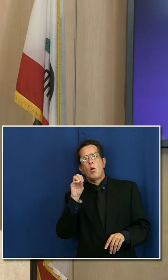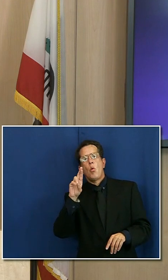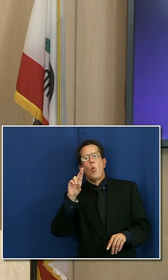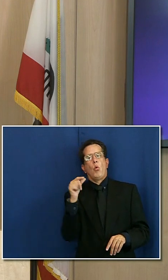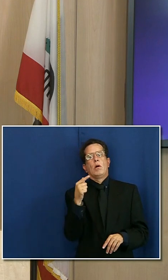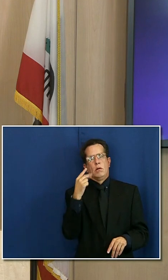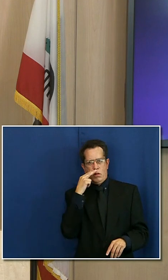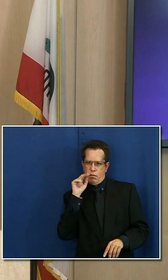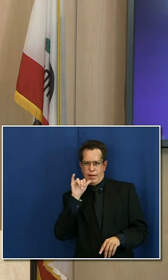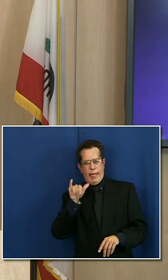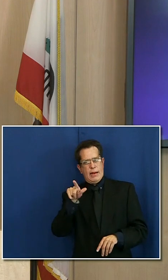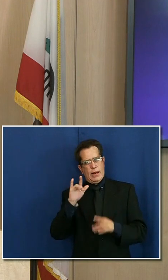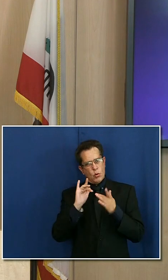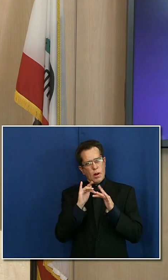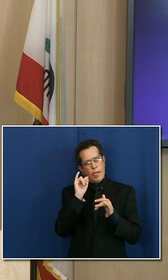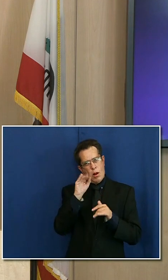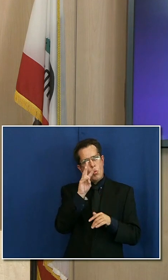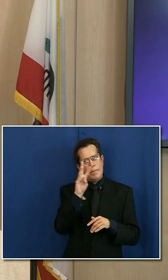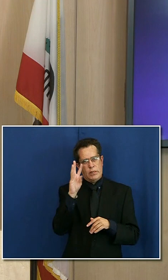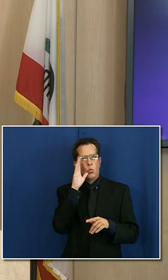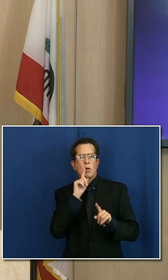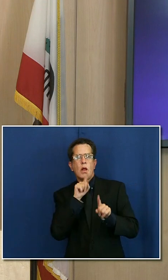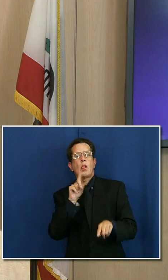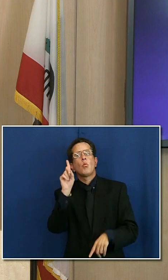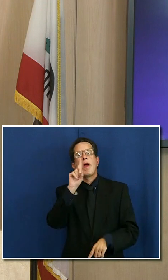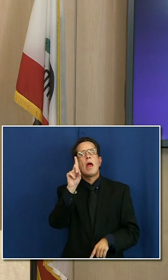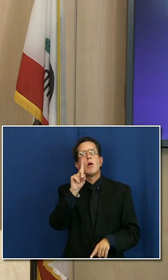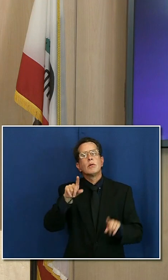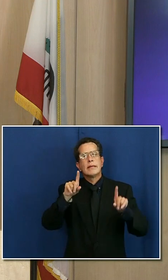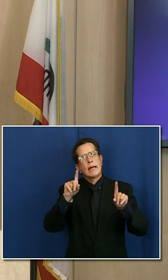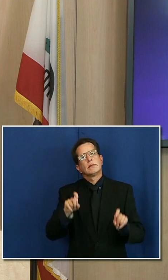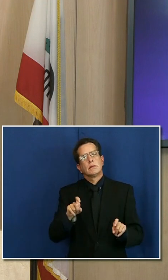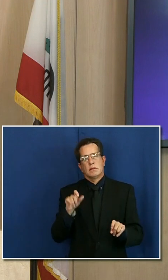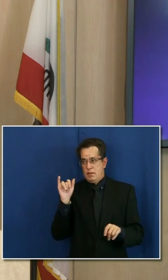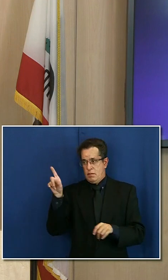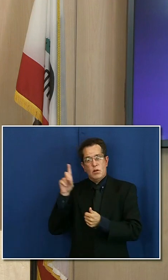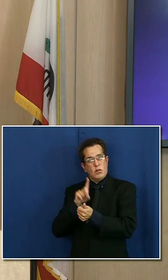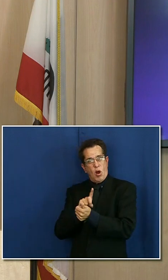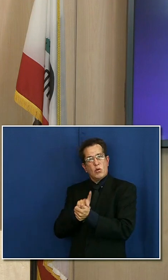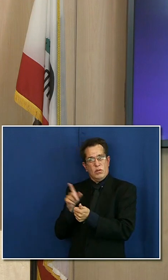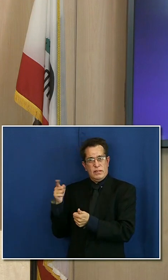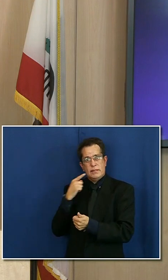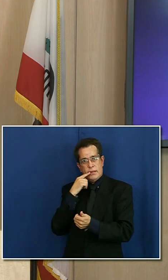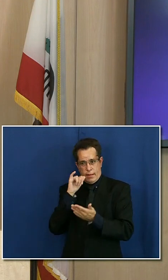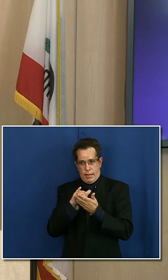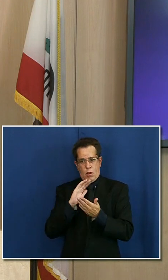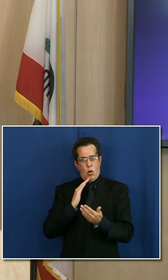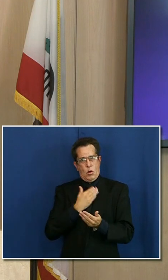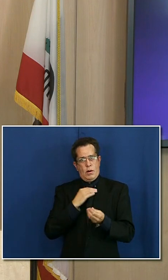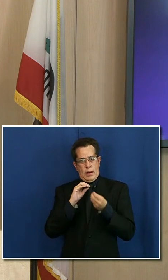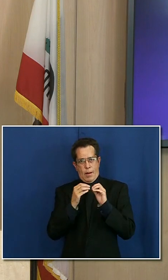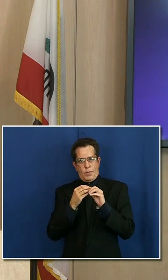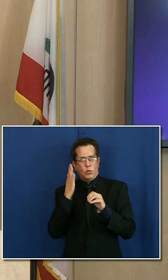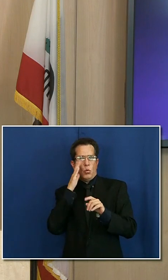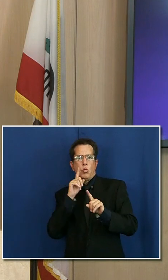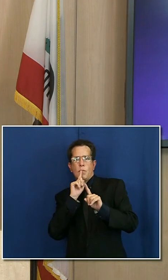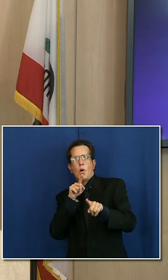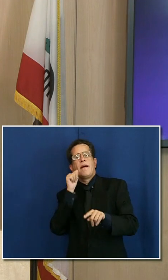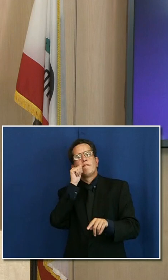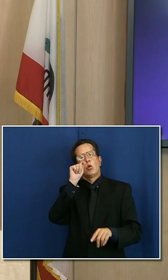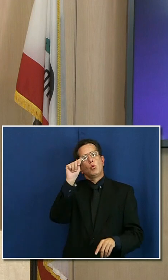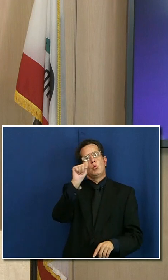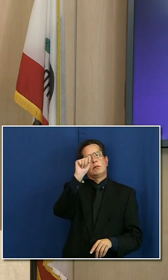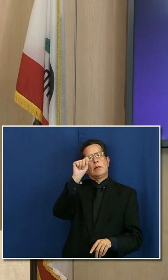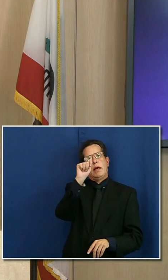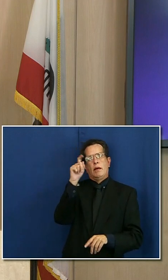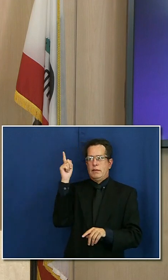211sandiego.org. And as Supervisor Fletcher and Dr. Wooten have indicated, the case counts now are going to be updated every Tuesday by